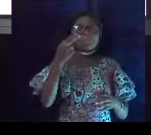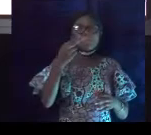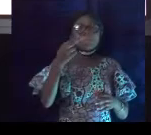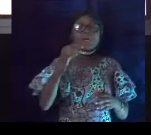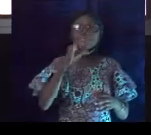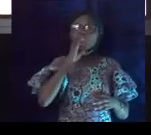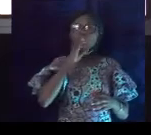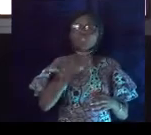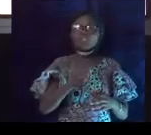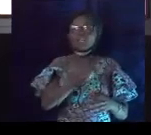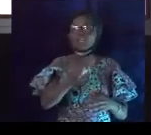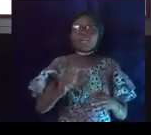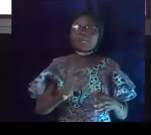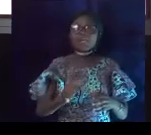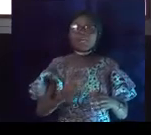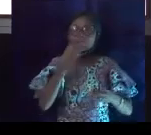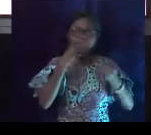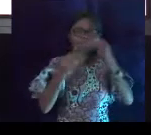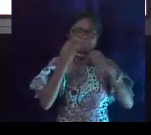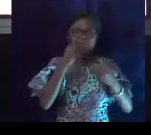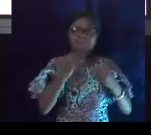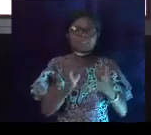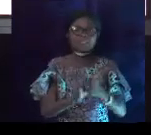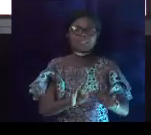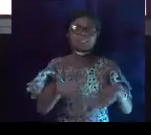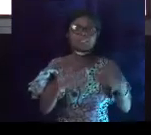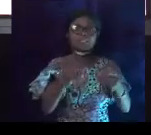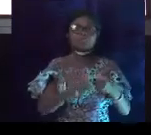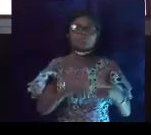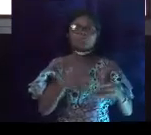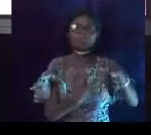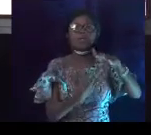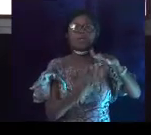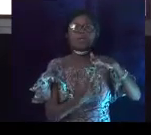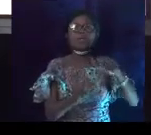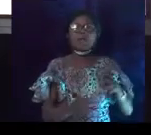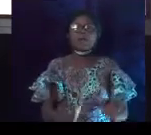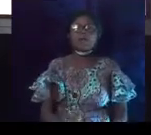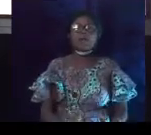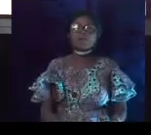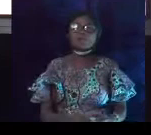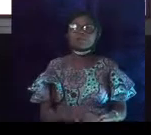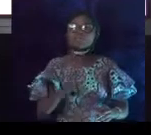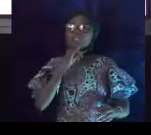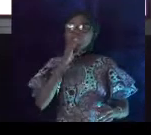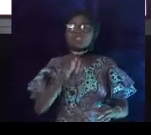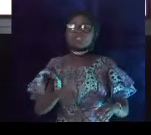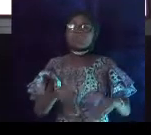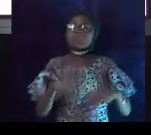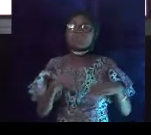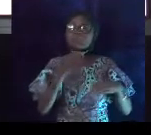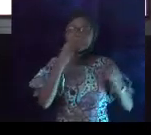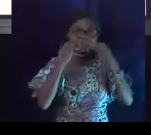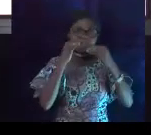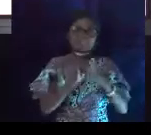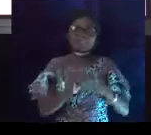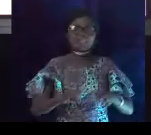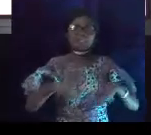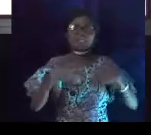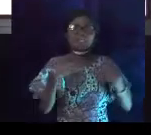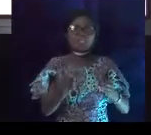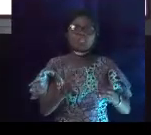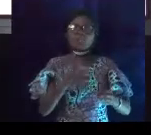starter mash. Broiler starter mash is a feed that gives broilers, as you see in the name,